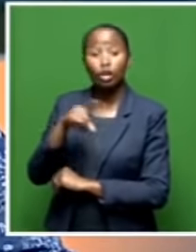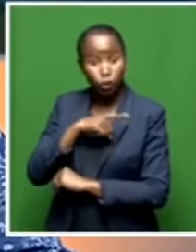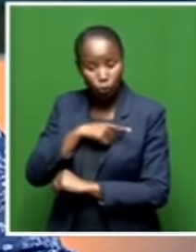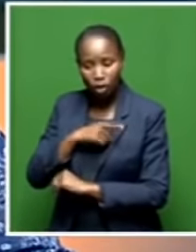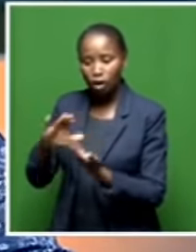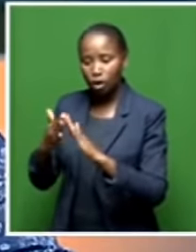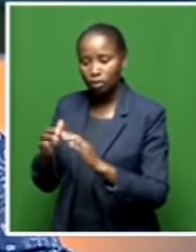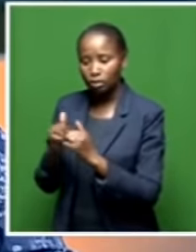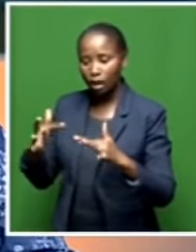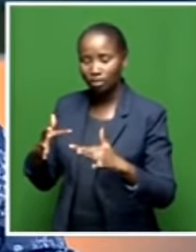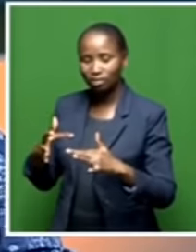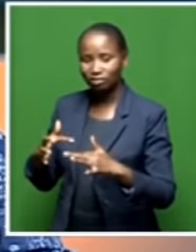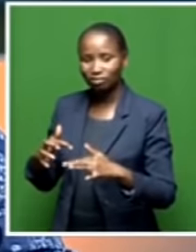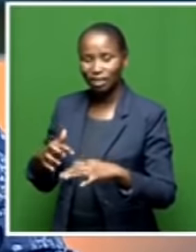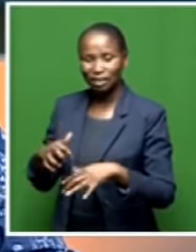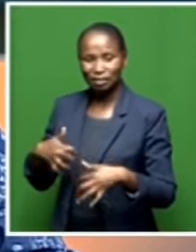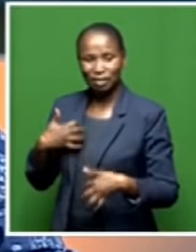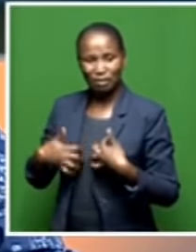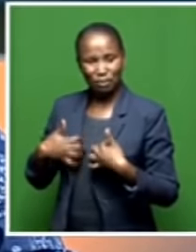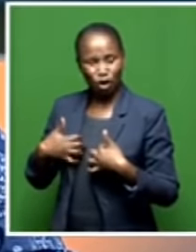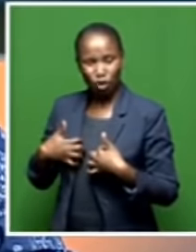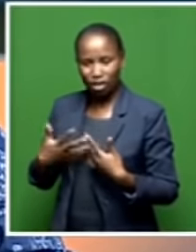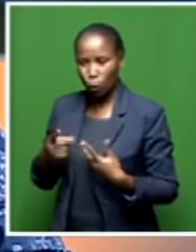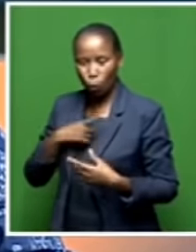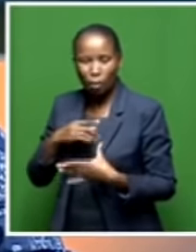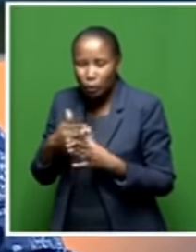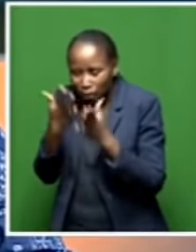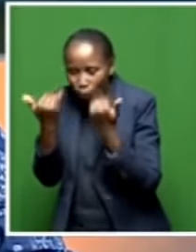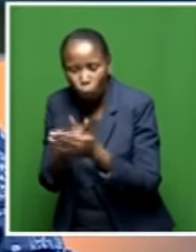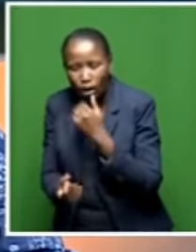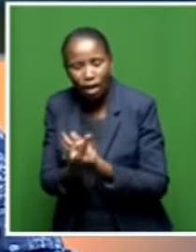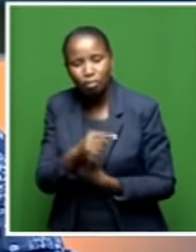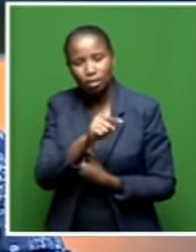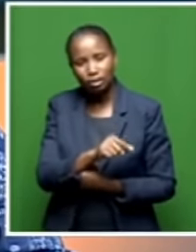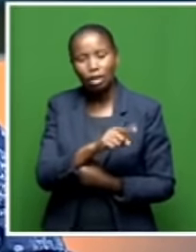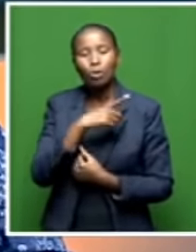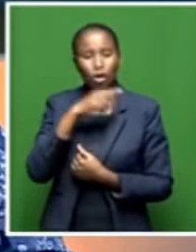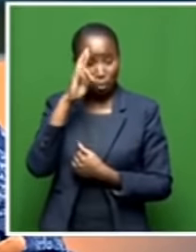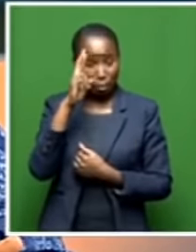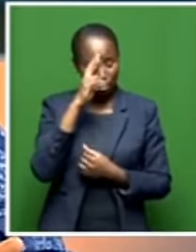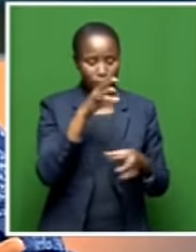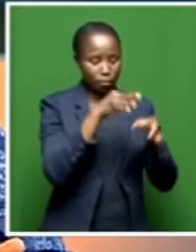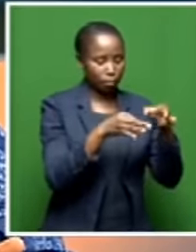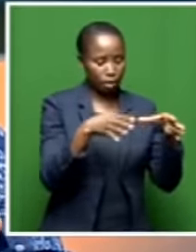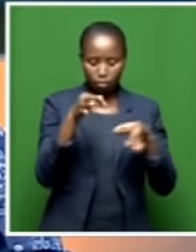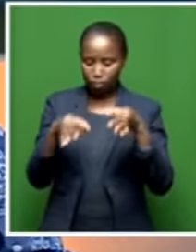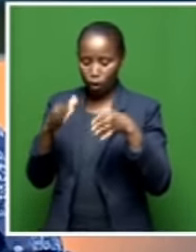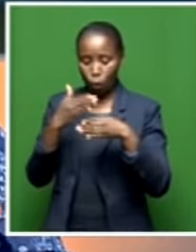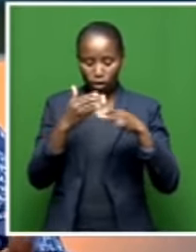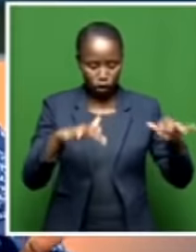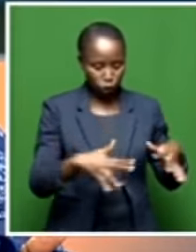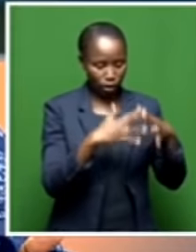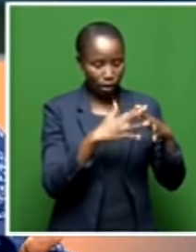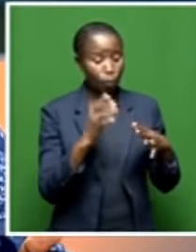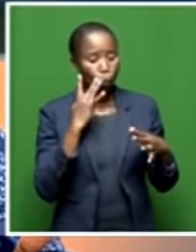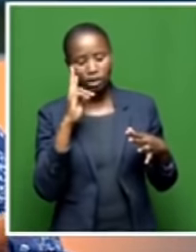is in charge. Remember that in coalitions, when good things happen, all political parties in a coalition